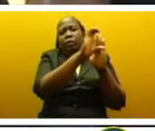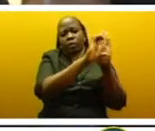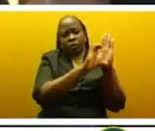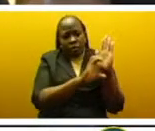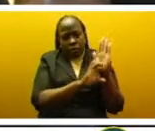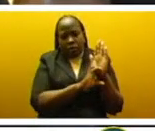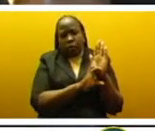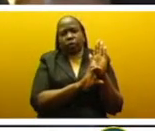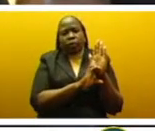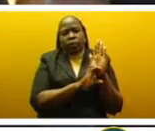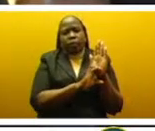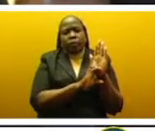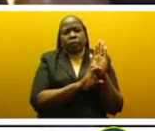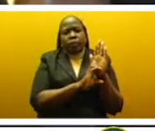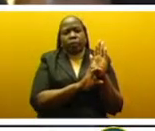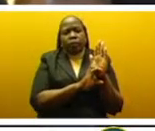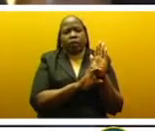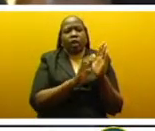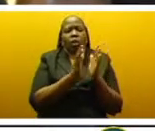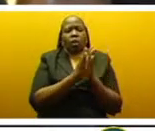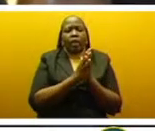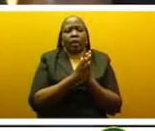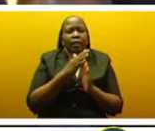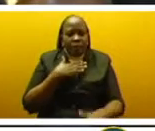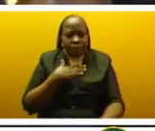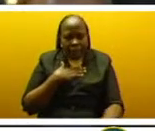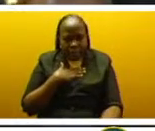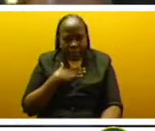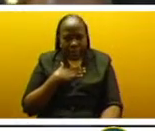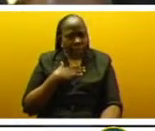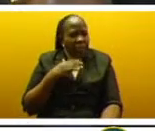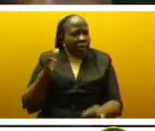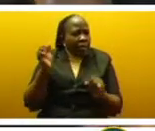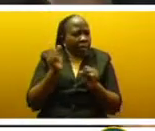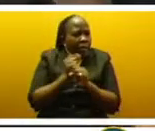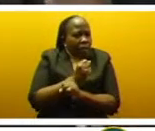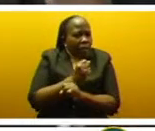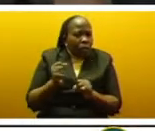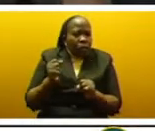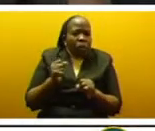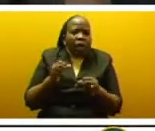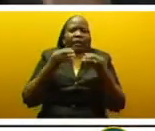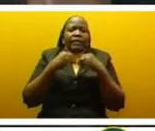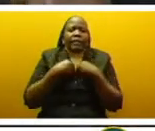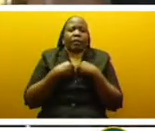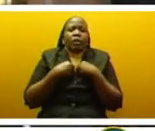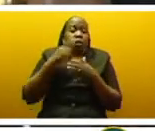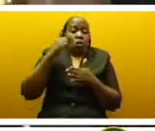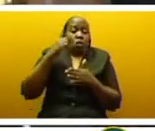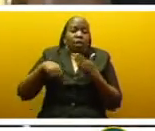you, with respect, cannot allow what has happened at Iebc